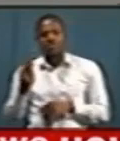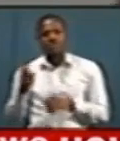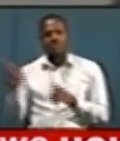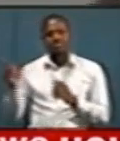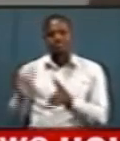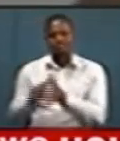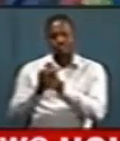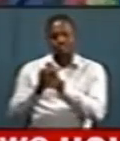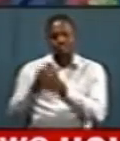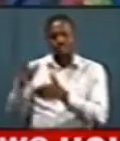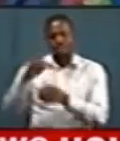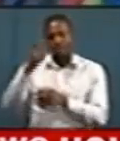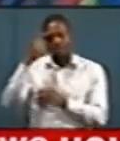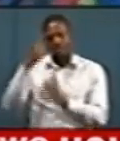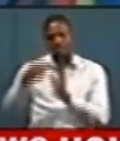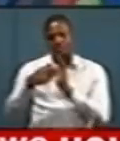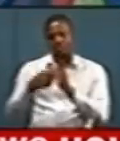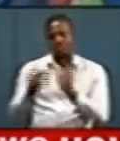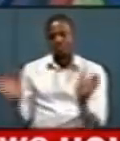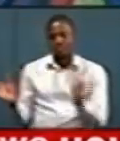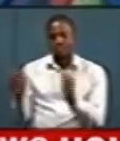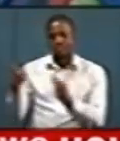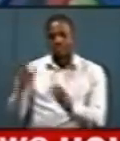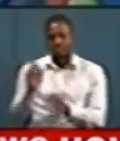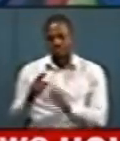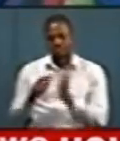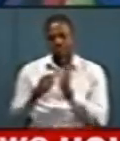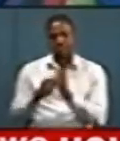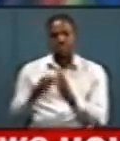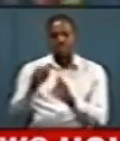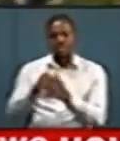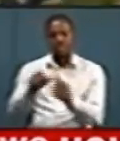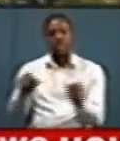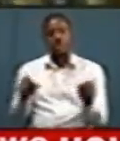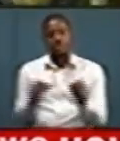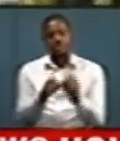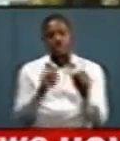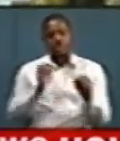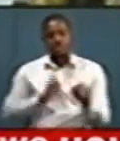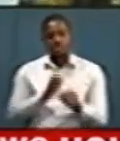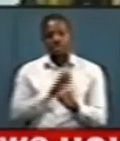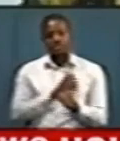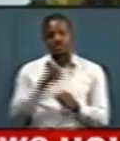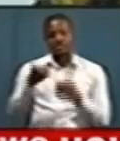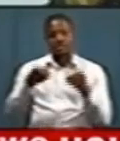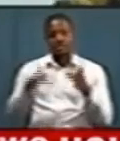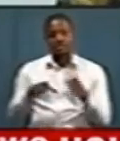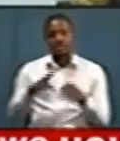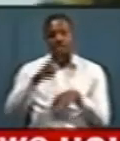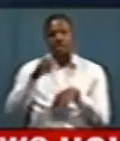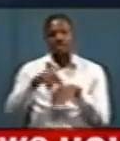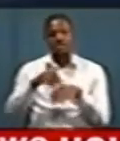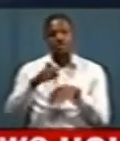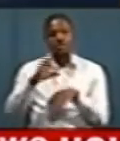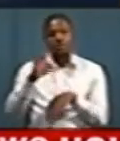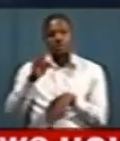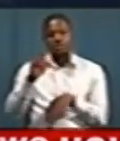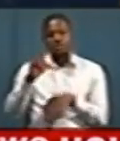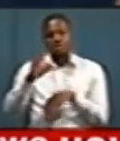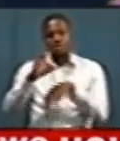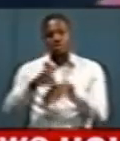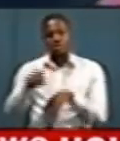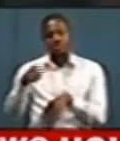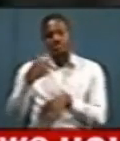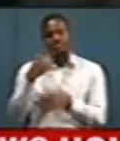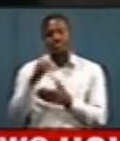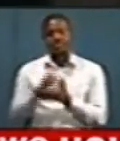urged government to demonstrate more commitment towards the sector. The executive director of National Commission on Culture, Ms. Jean